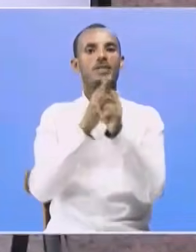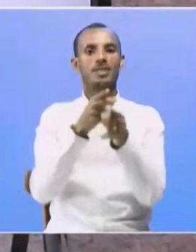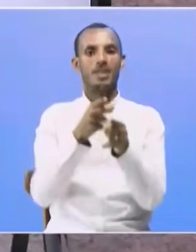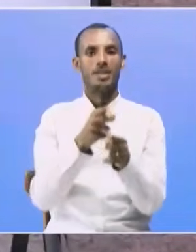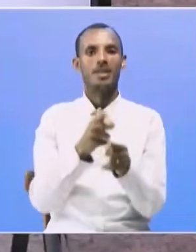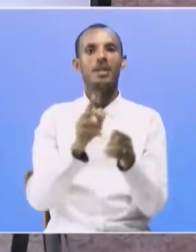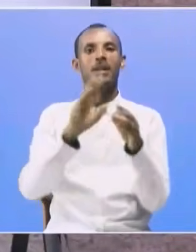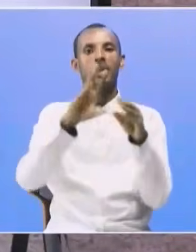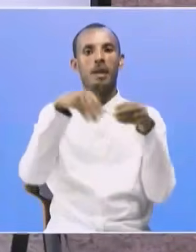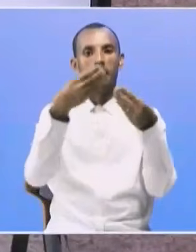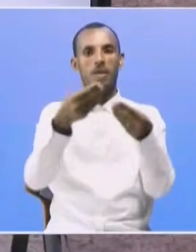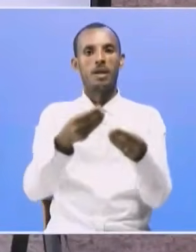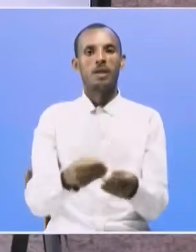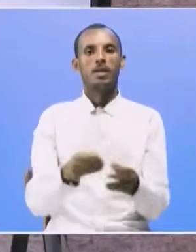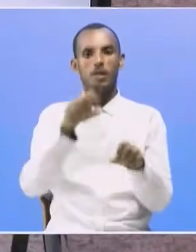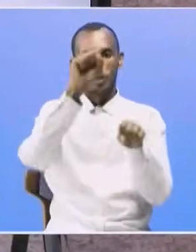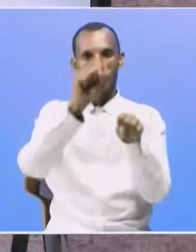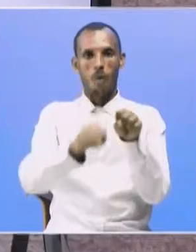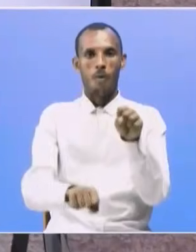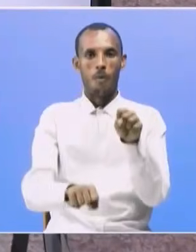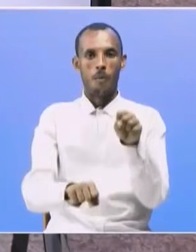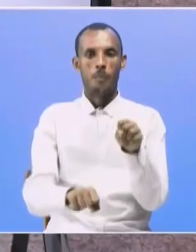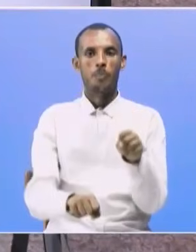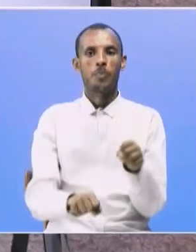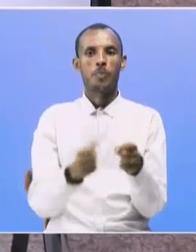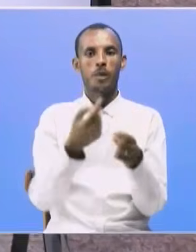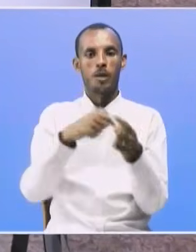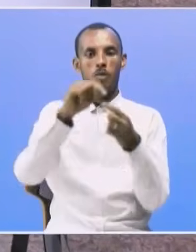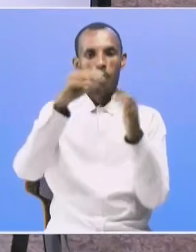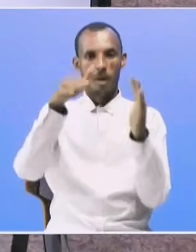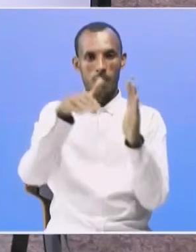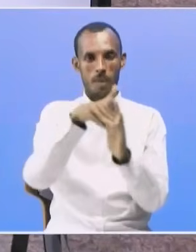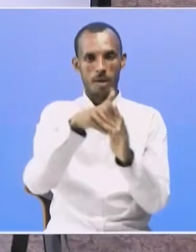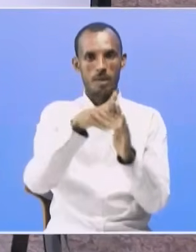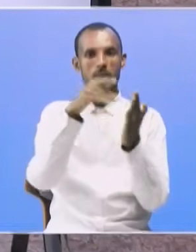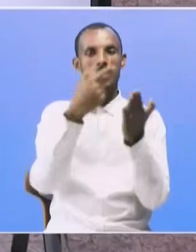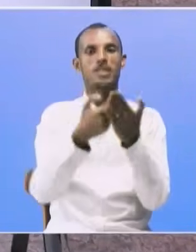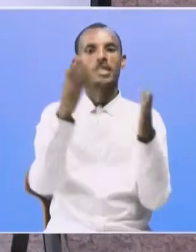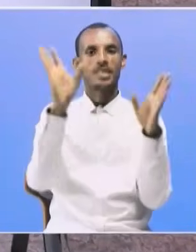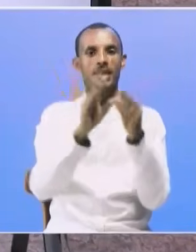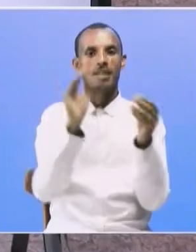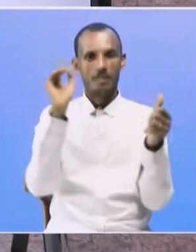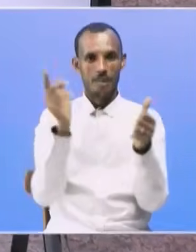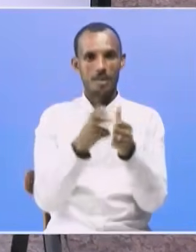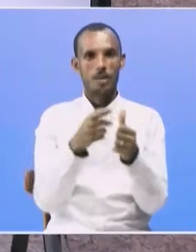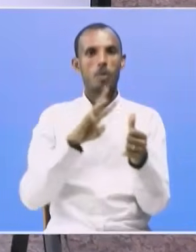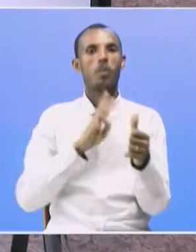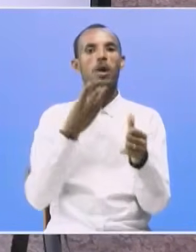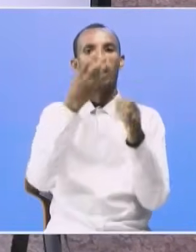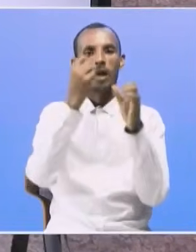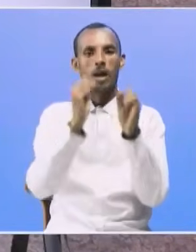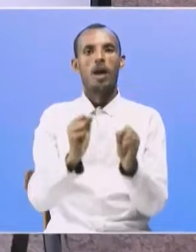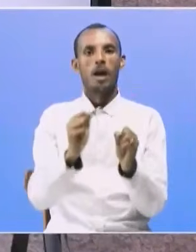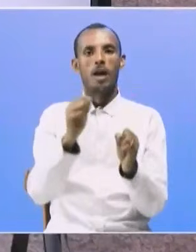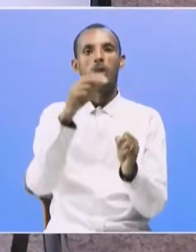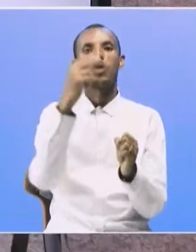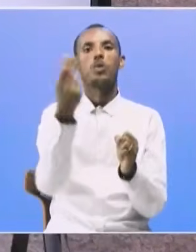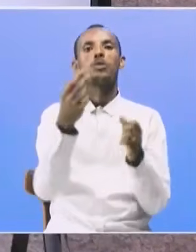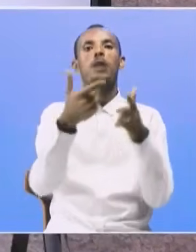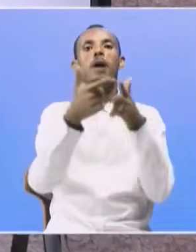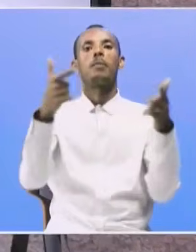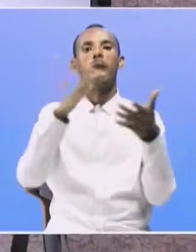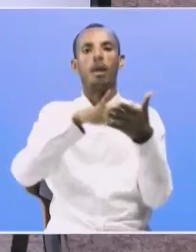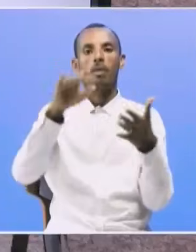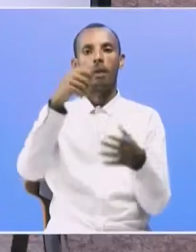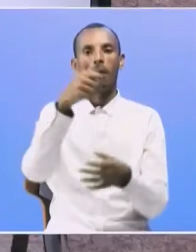together. So, to represent this set first, we can use any capital letter. Let's